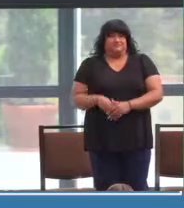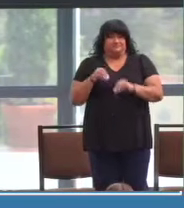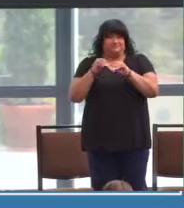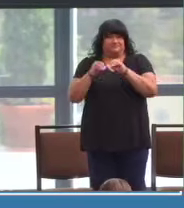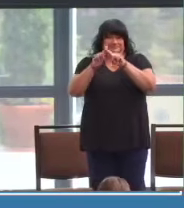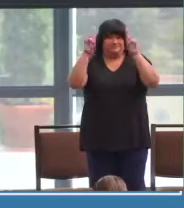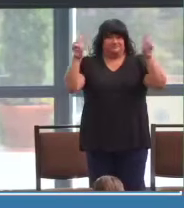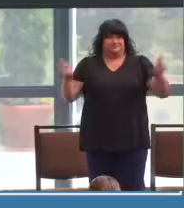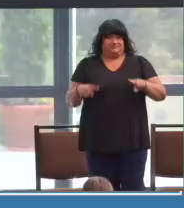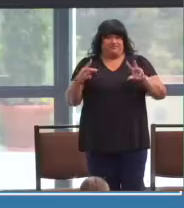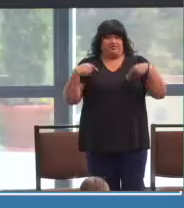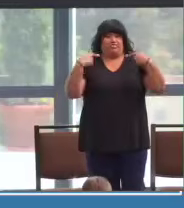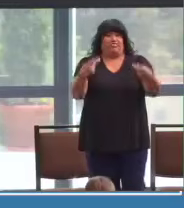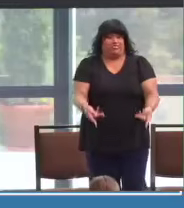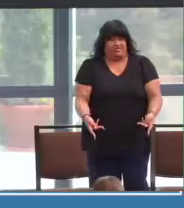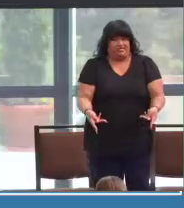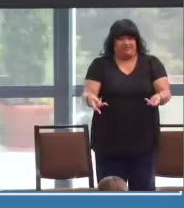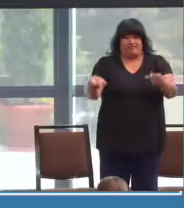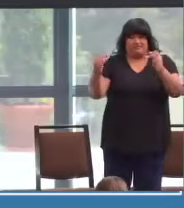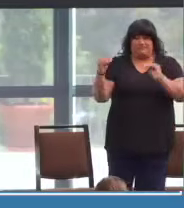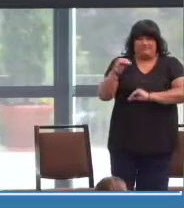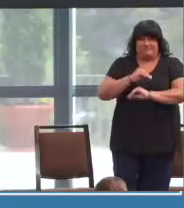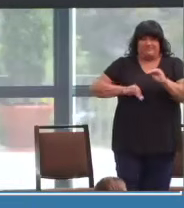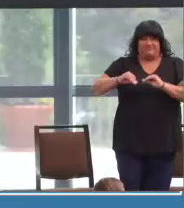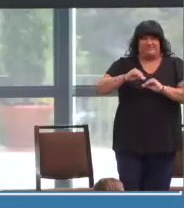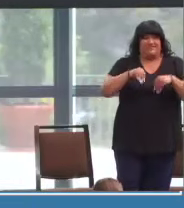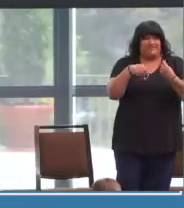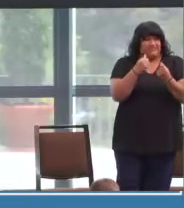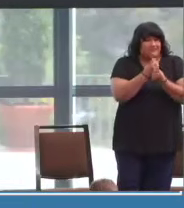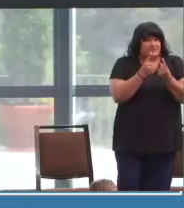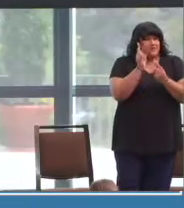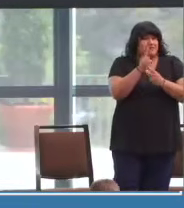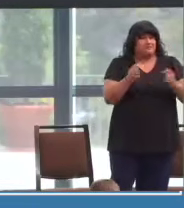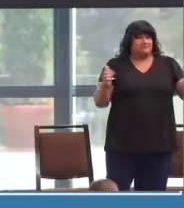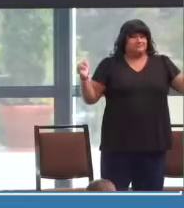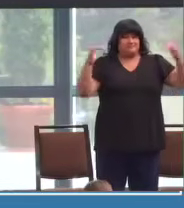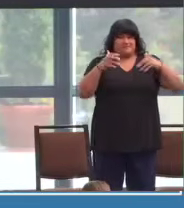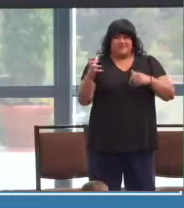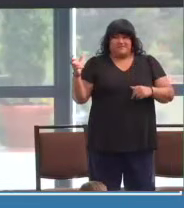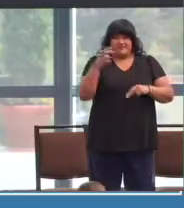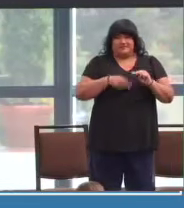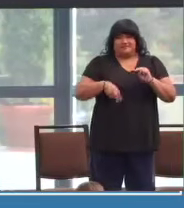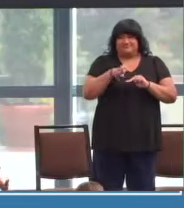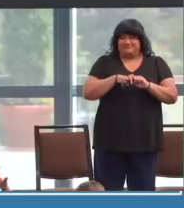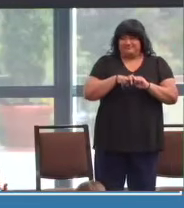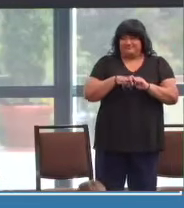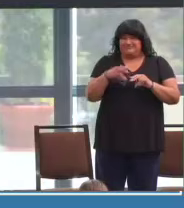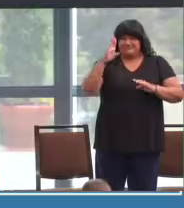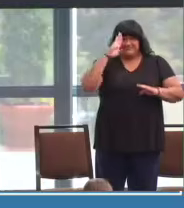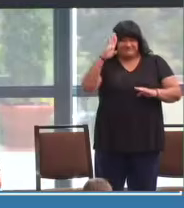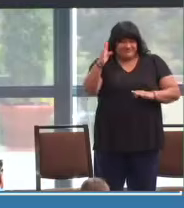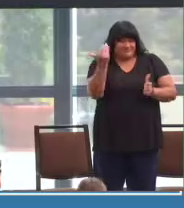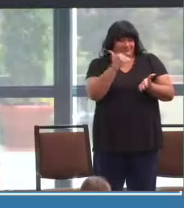Just give everyone a moment to make it back to their seats. Hello again.